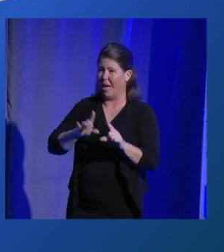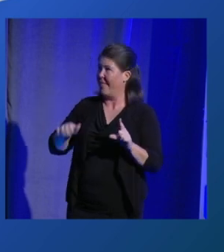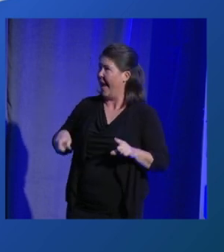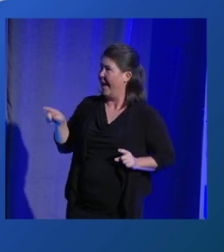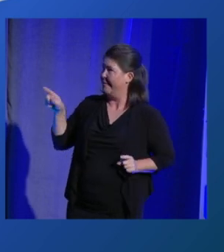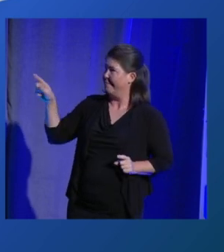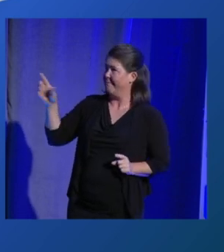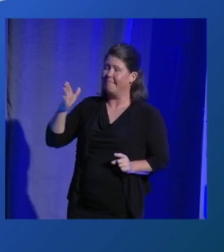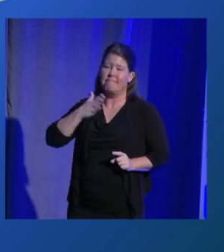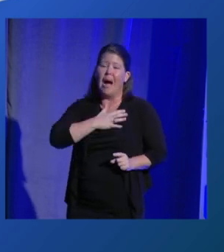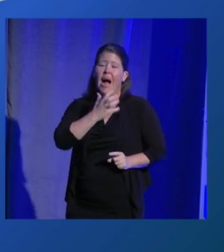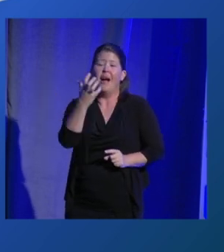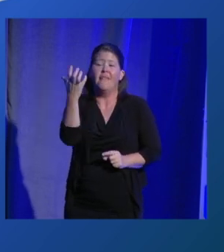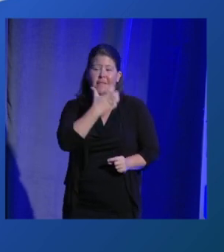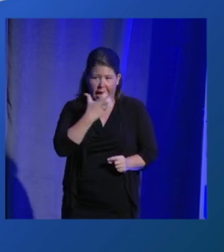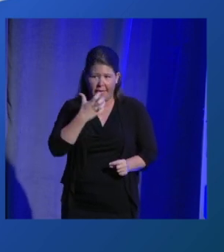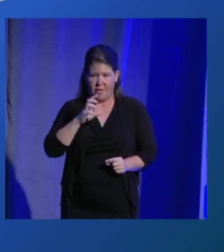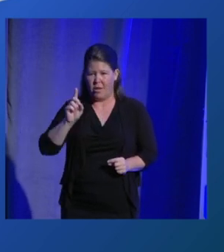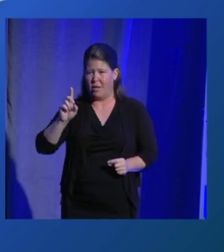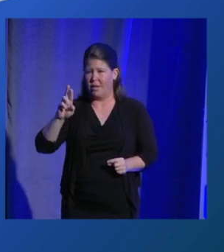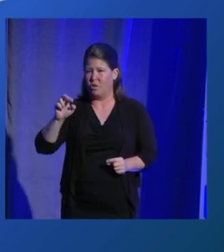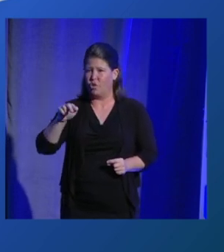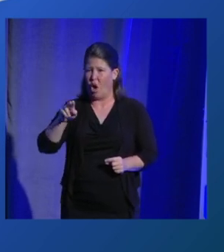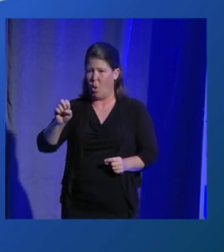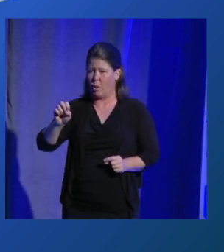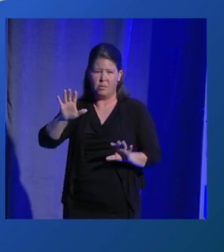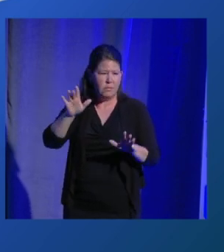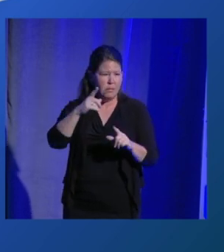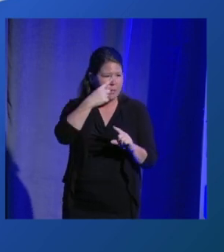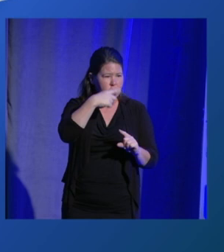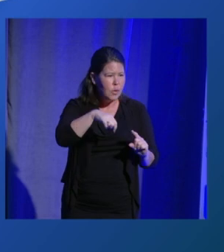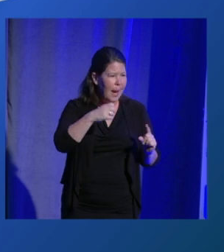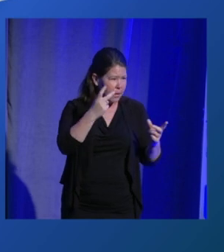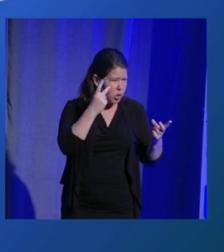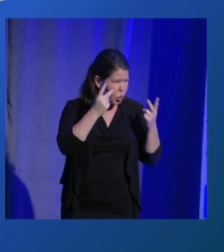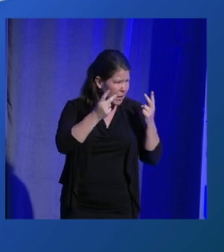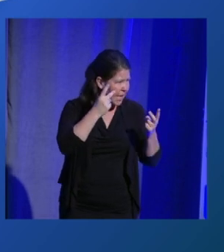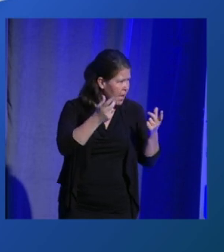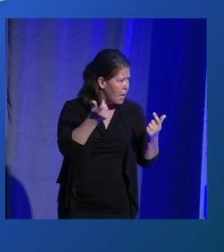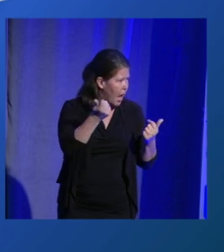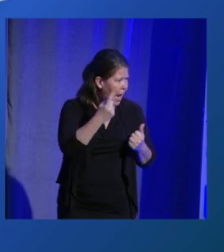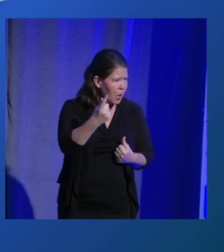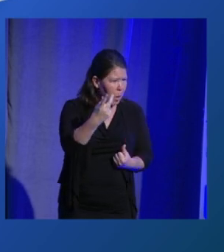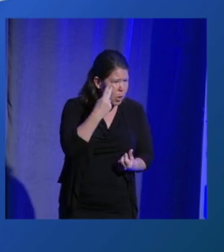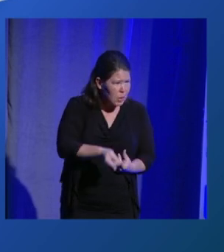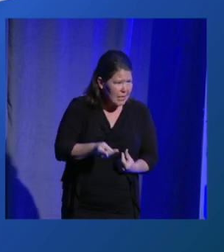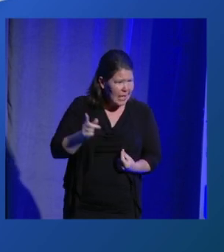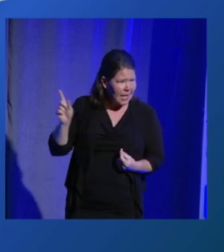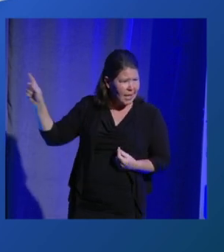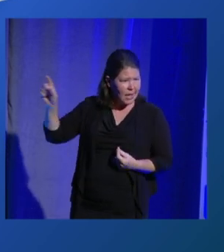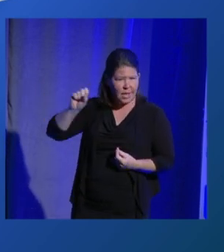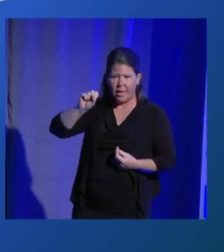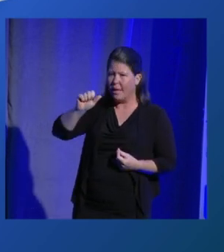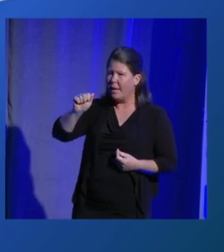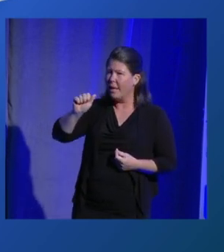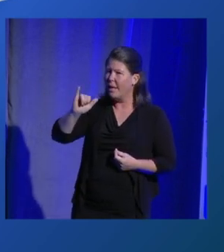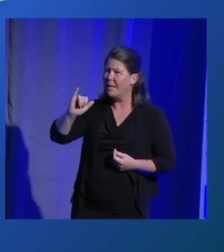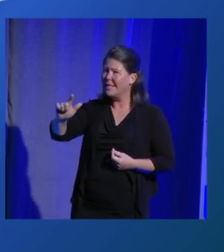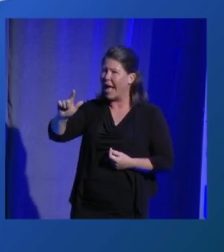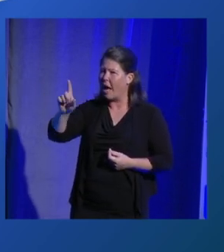drone these are called Sail drones can I see uh hands of people in the audience who've ever seen one